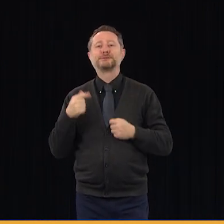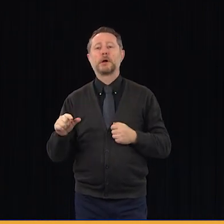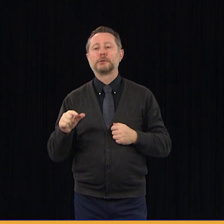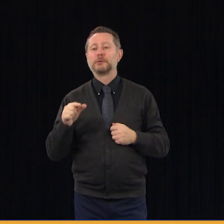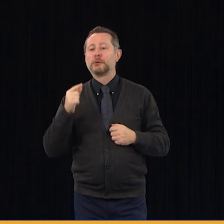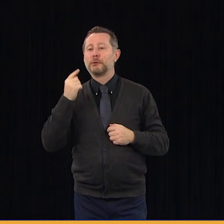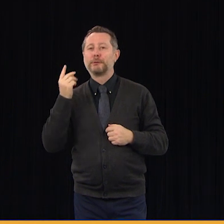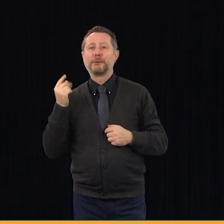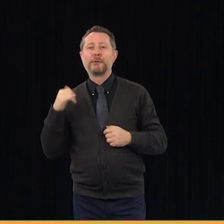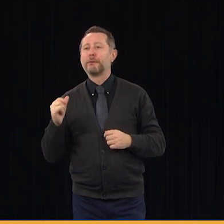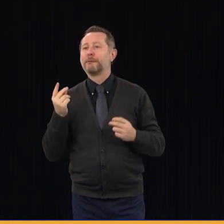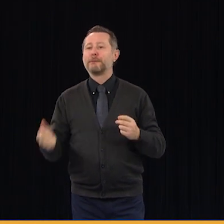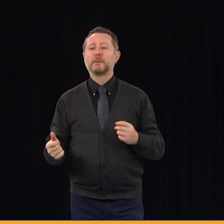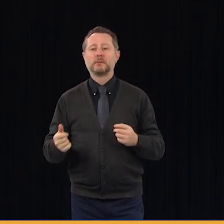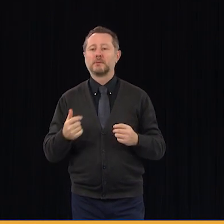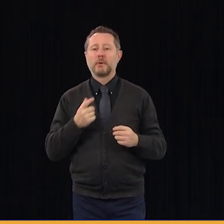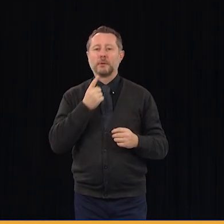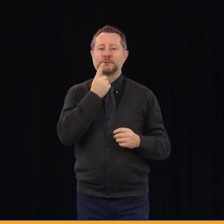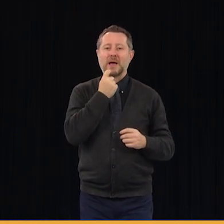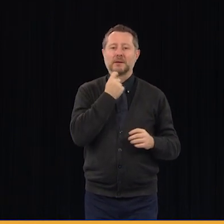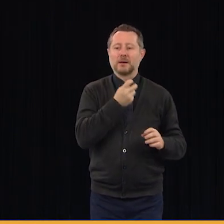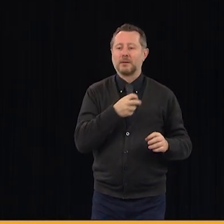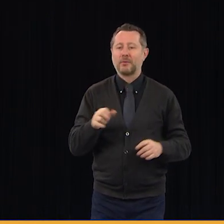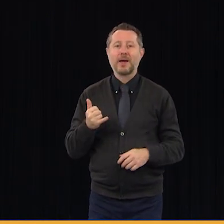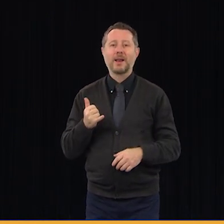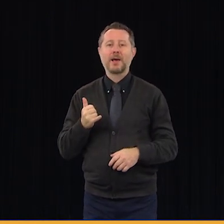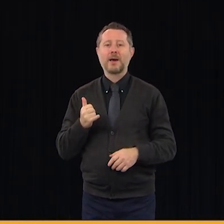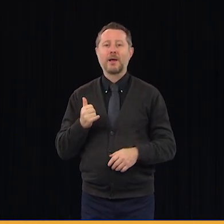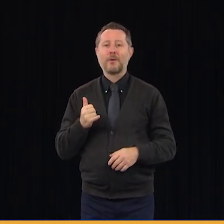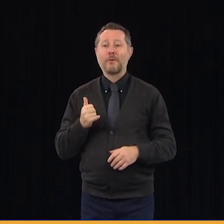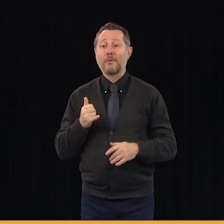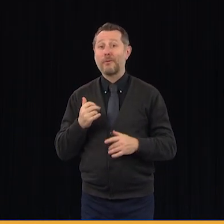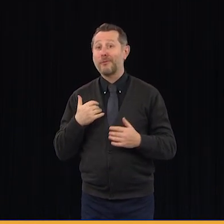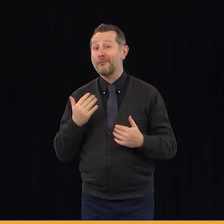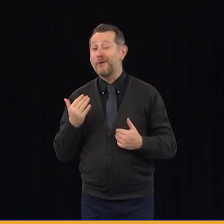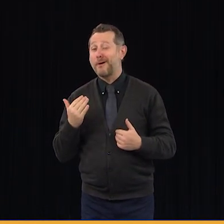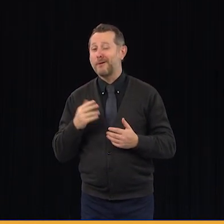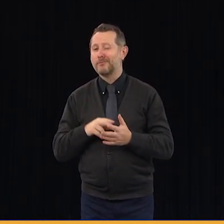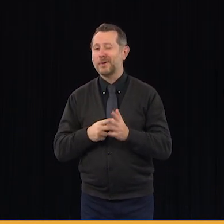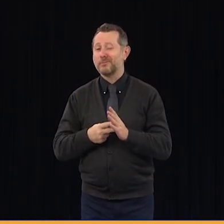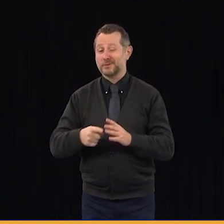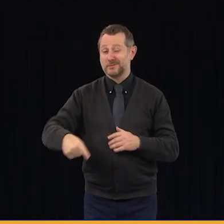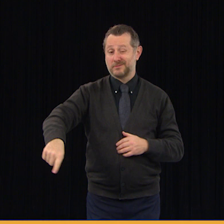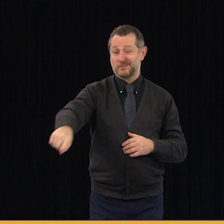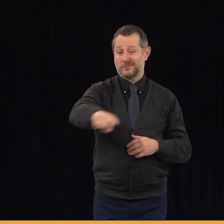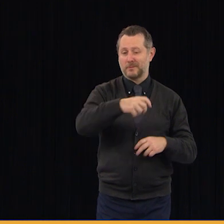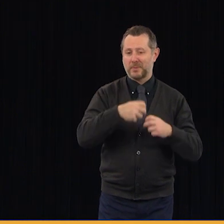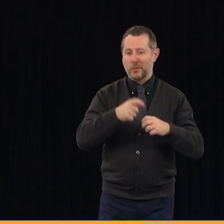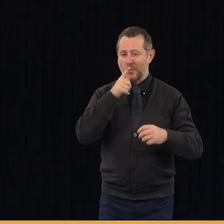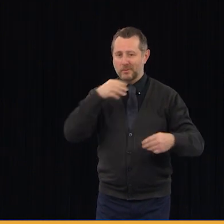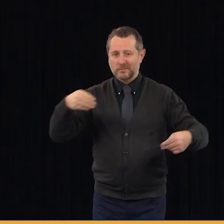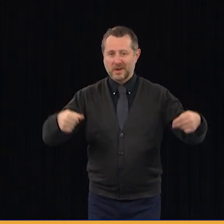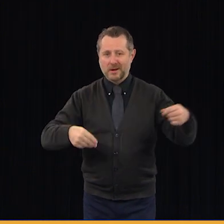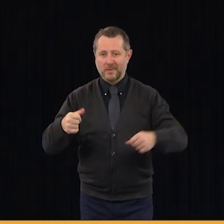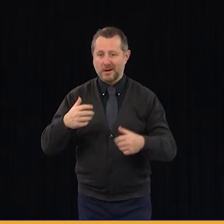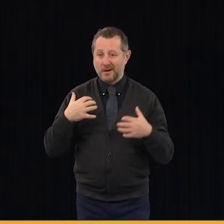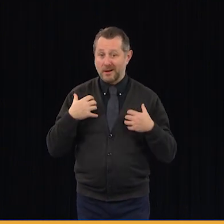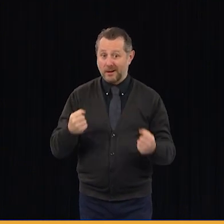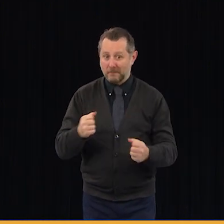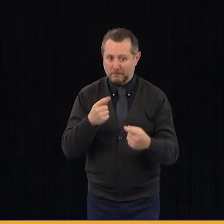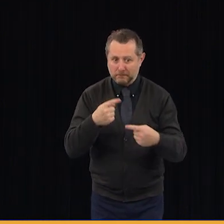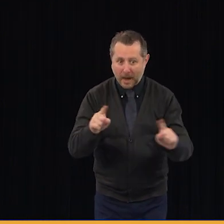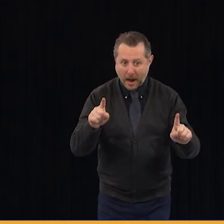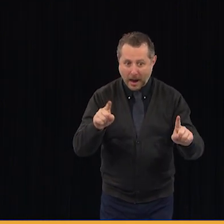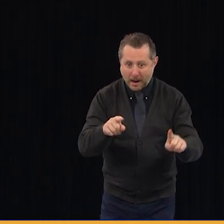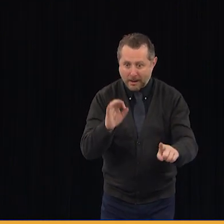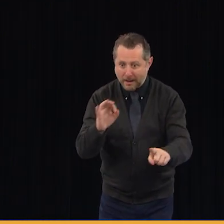yellow. Yellow is let the people who can go back to work start going back to